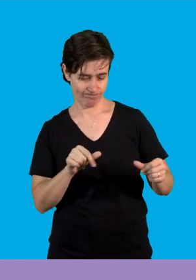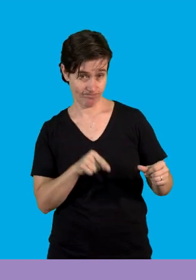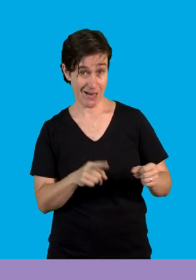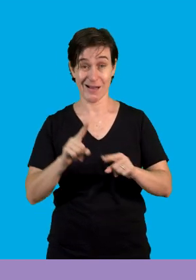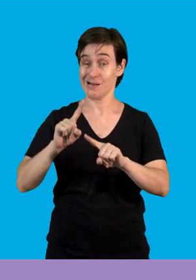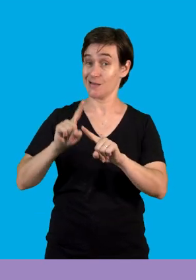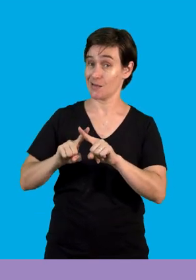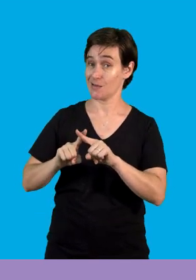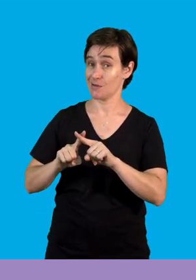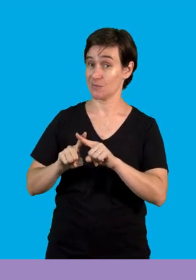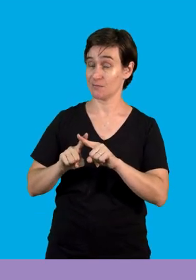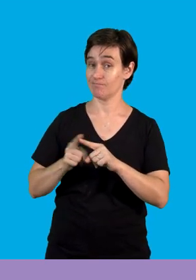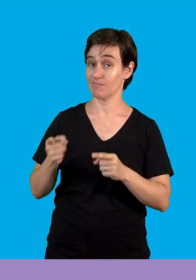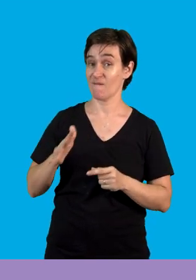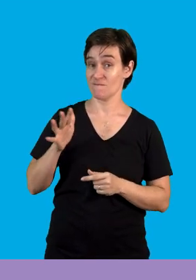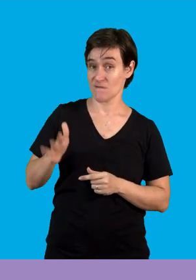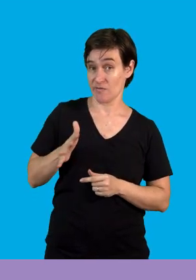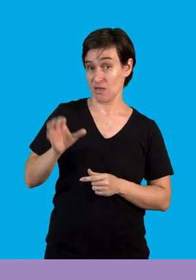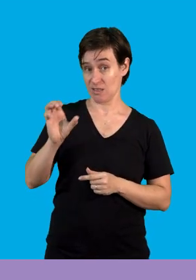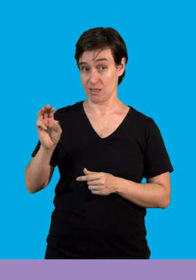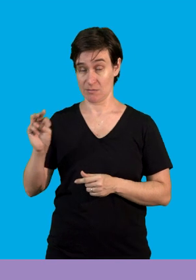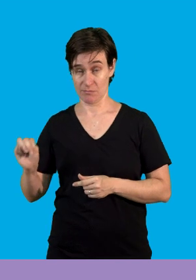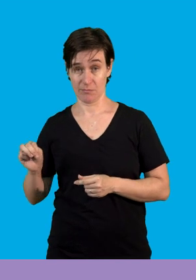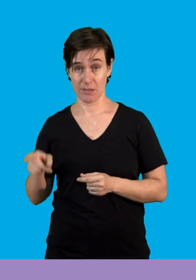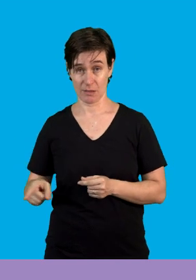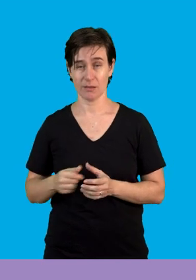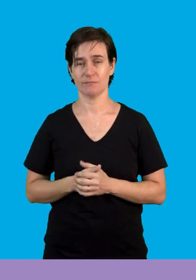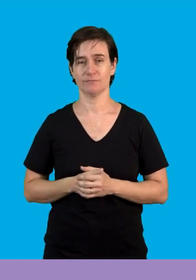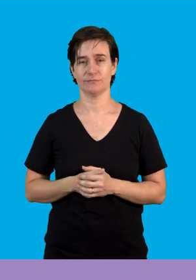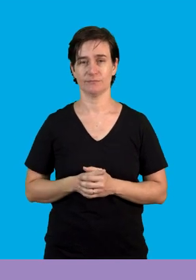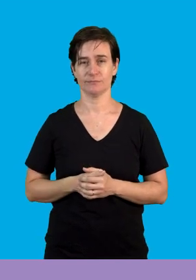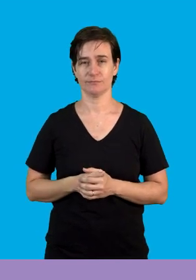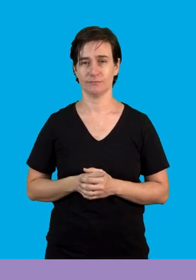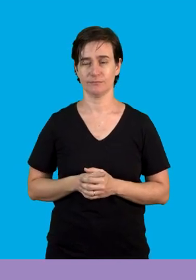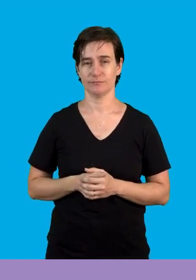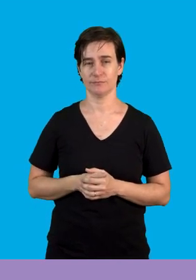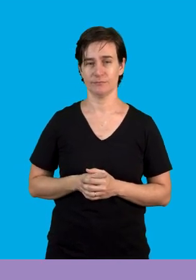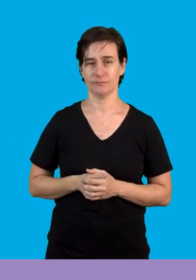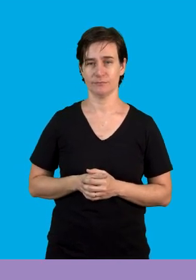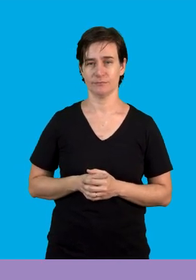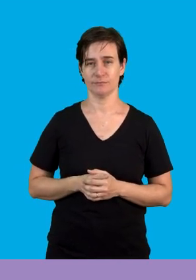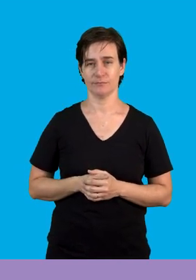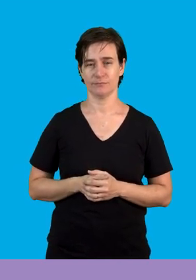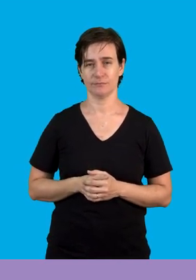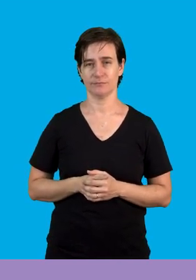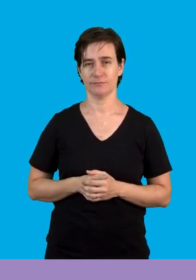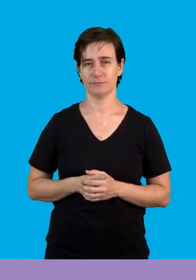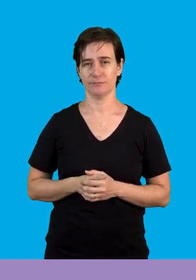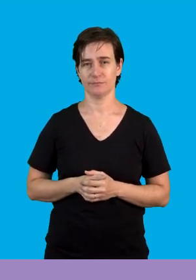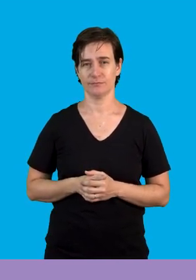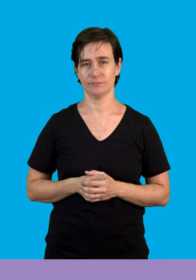that by the breadth, and the breadth there is our 15 centimeters.